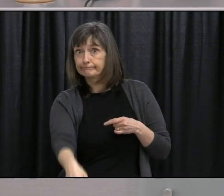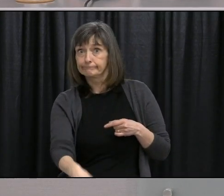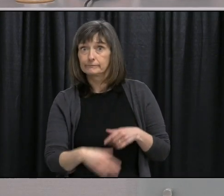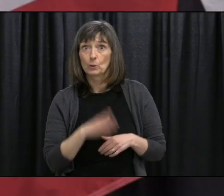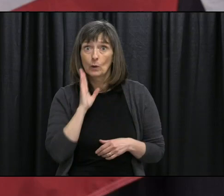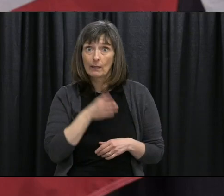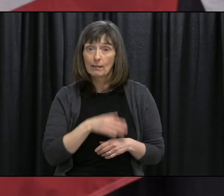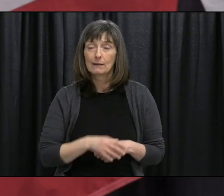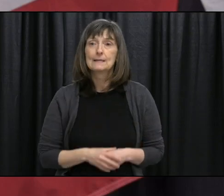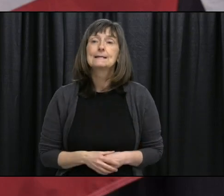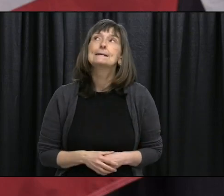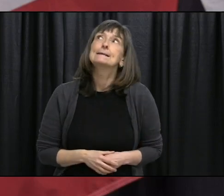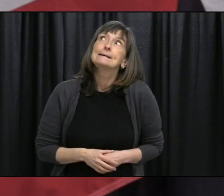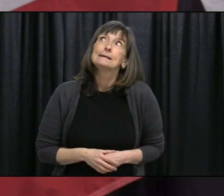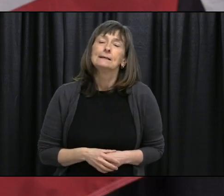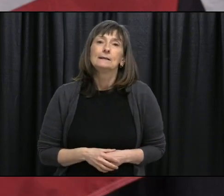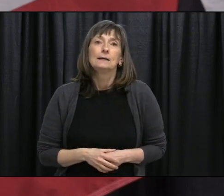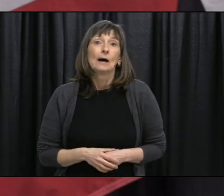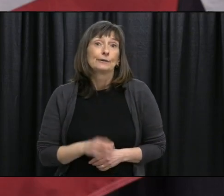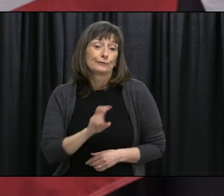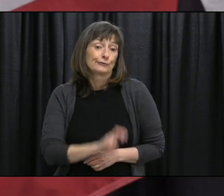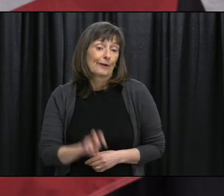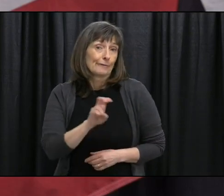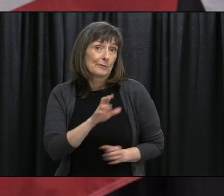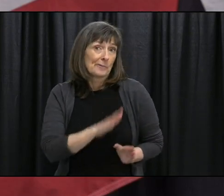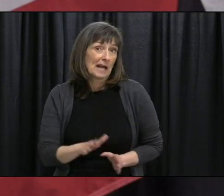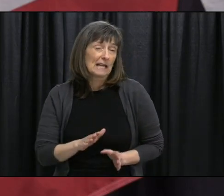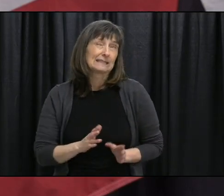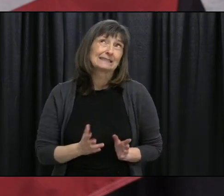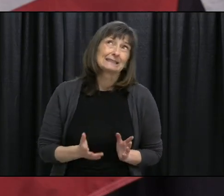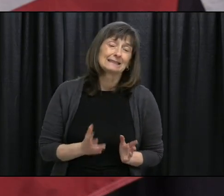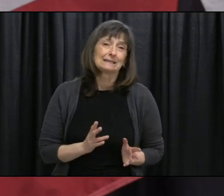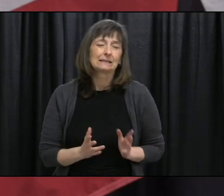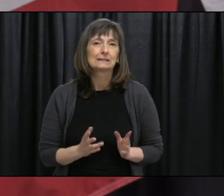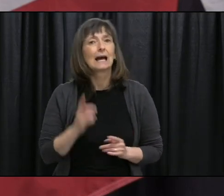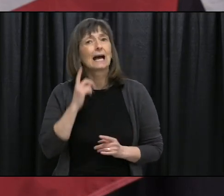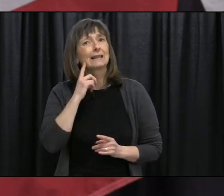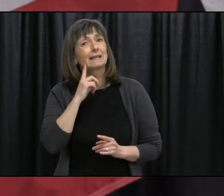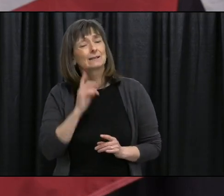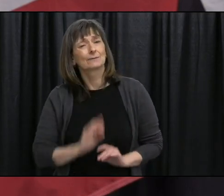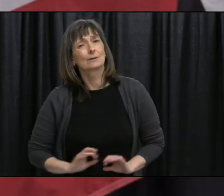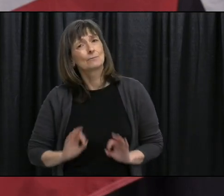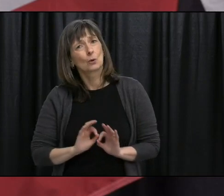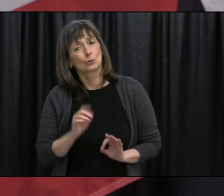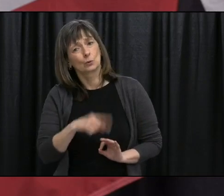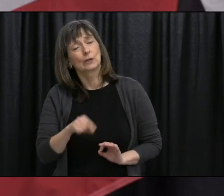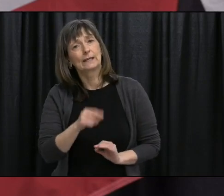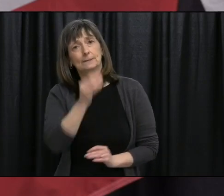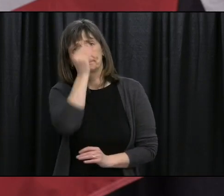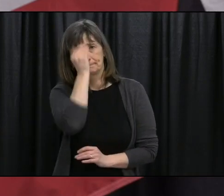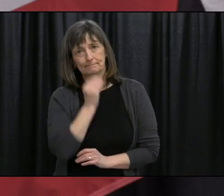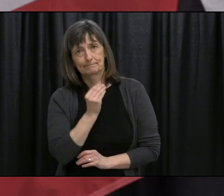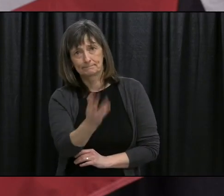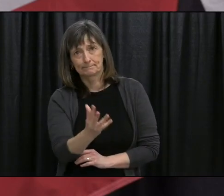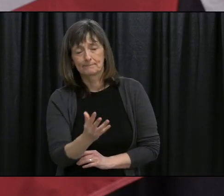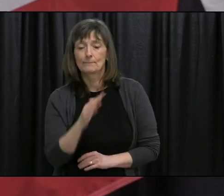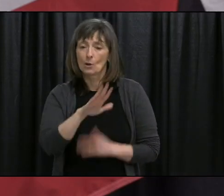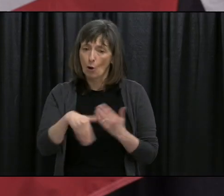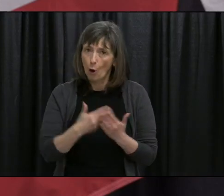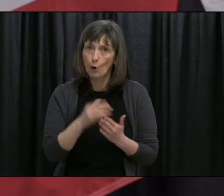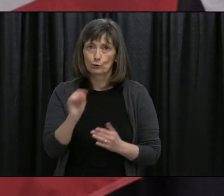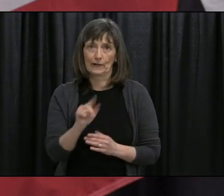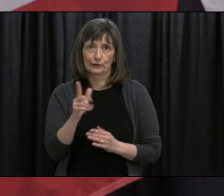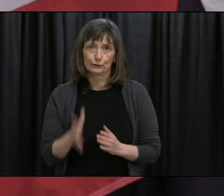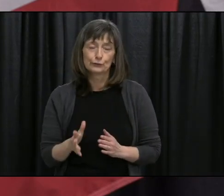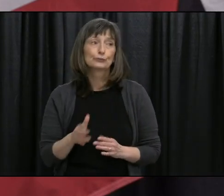So right now for travel plans, and I guess we were taking your advice. I mean, I think it's important for us. I think we've put the message out there loud and clear to people in our province